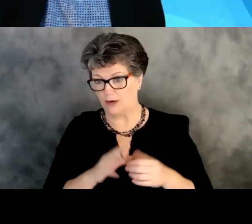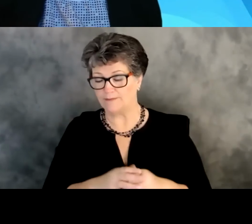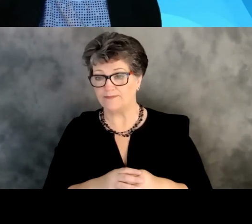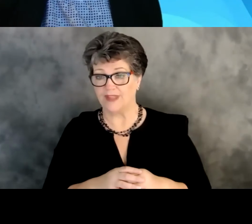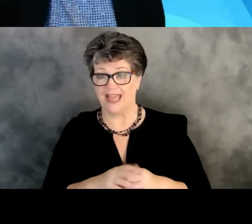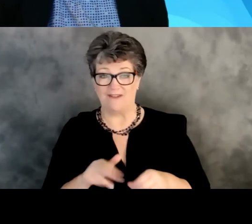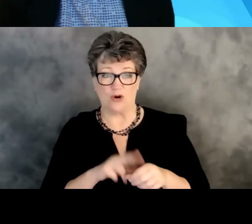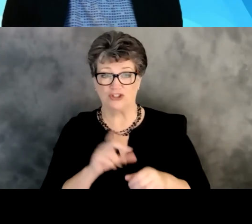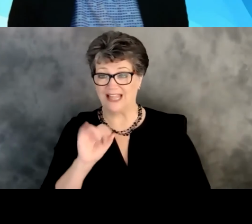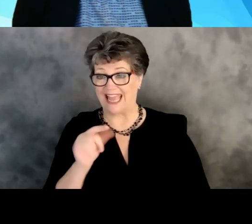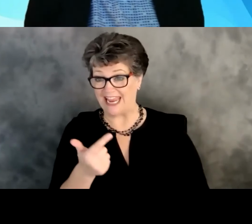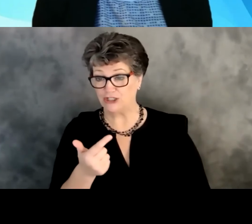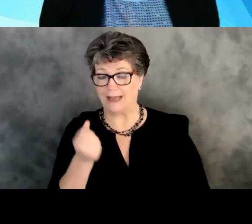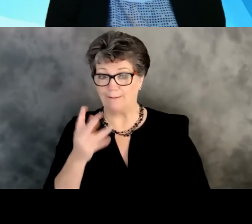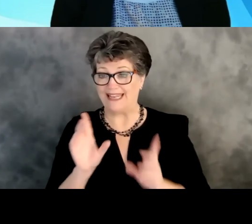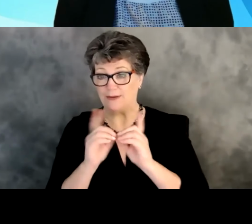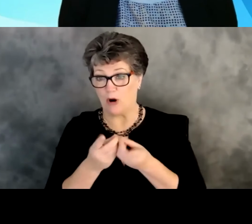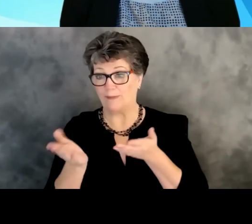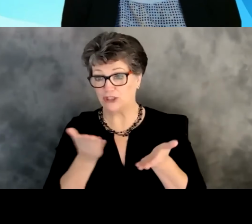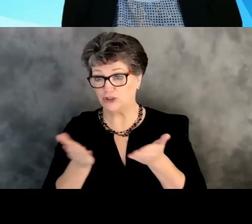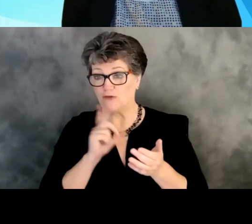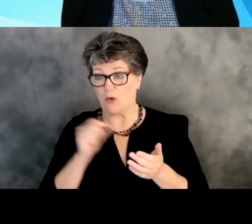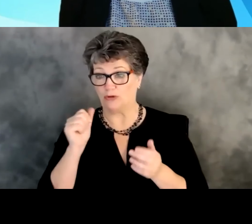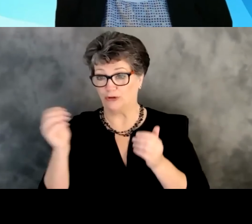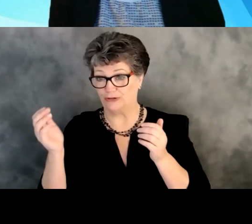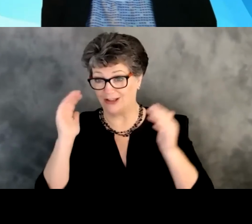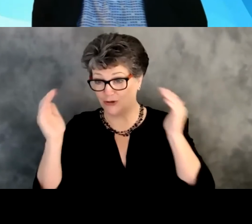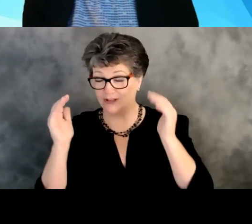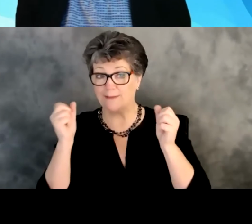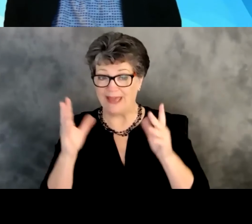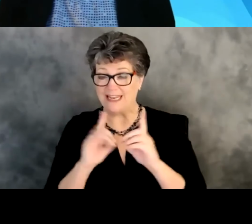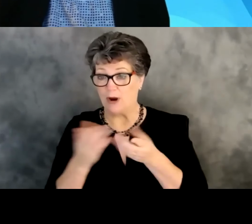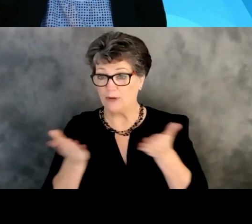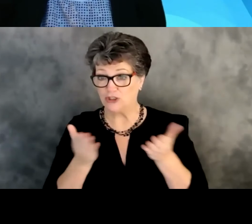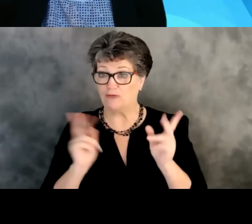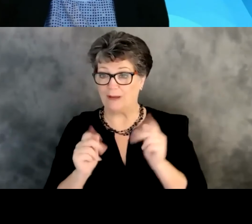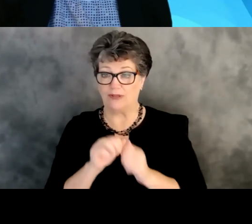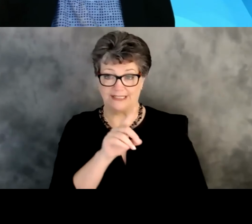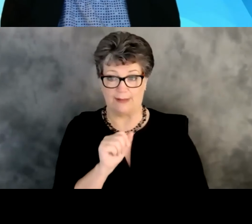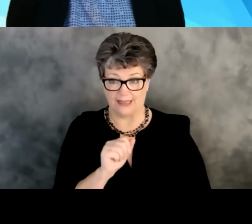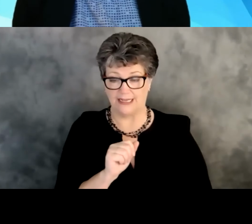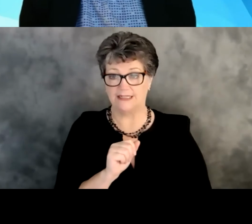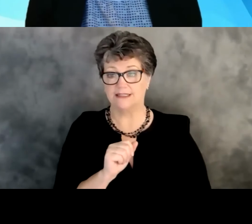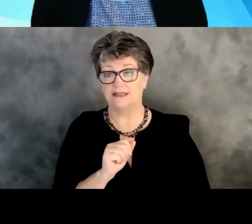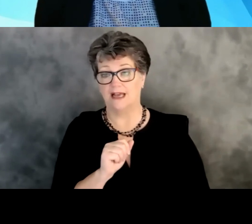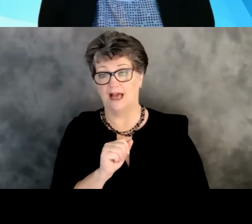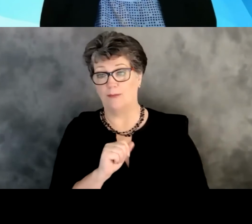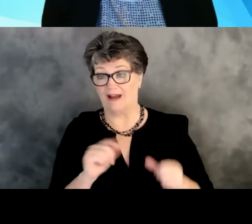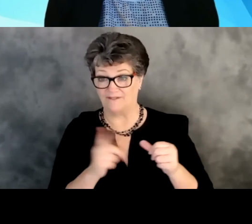just like aging, many departments serve older adults. Many departments serve people with disabilities, first and foremost to the